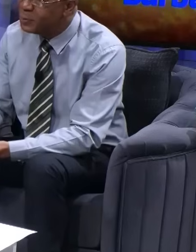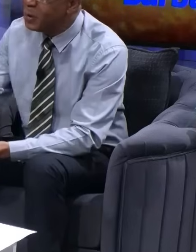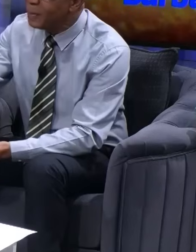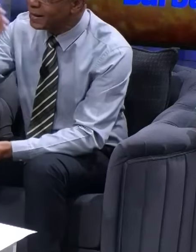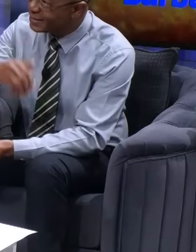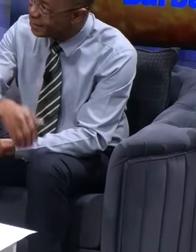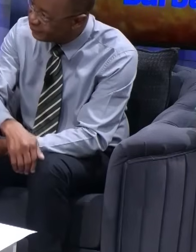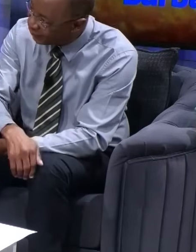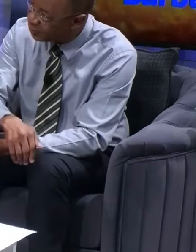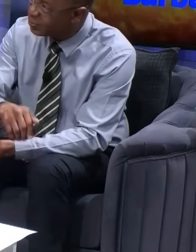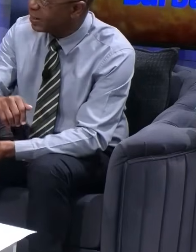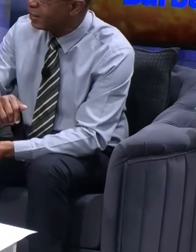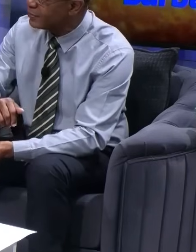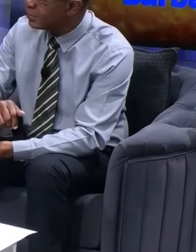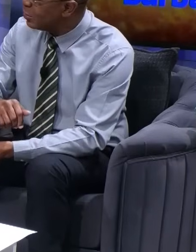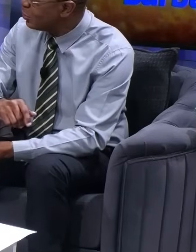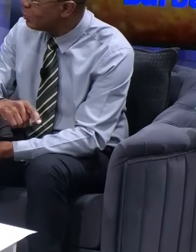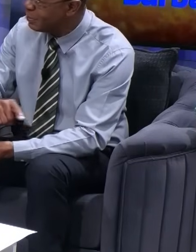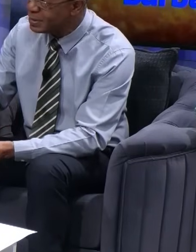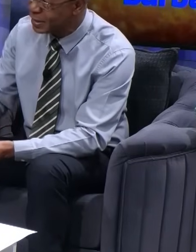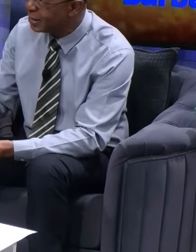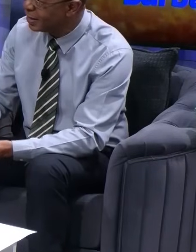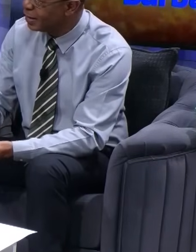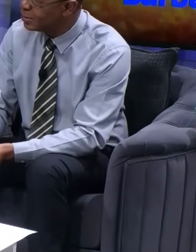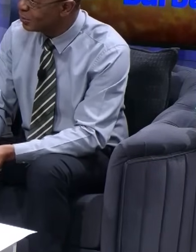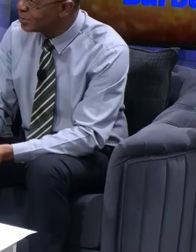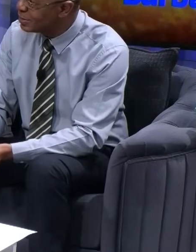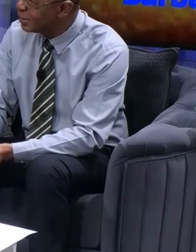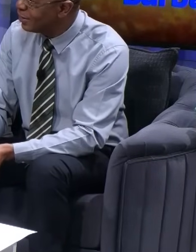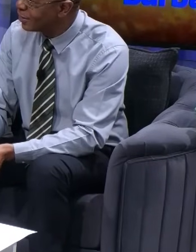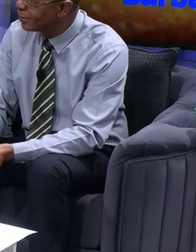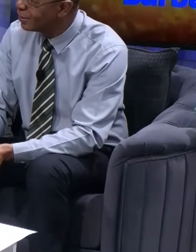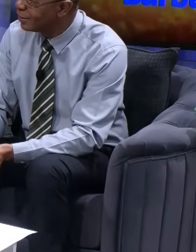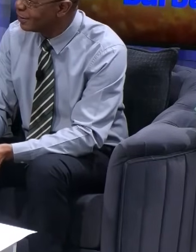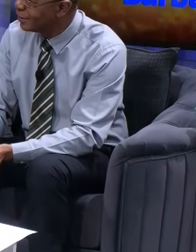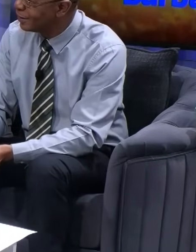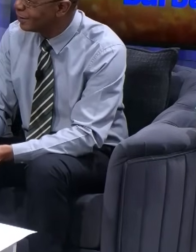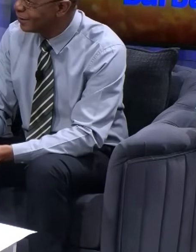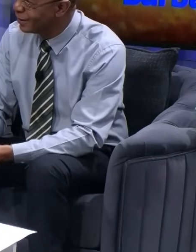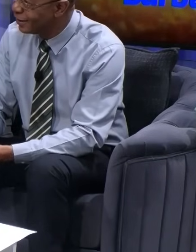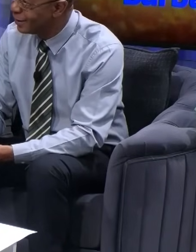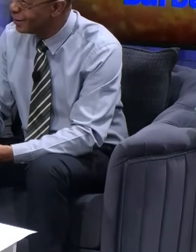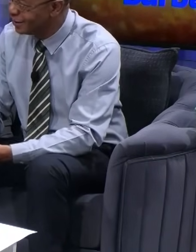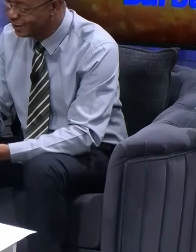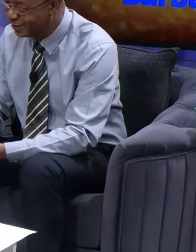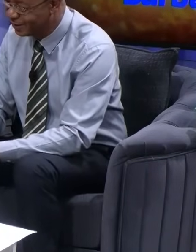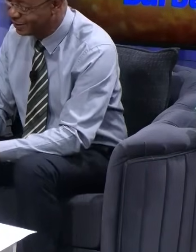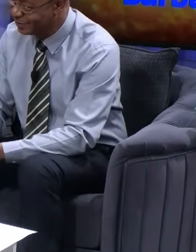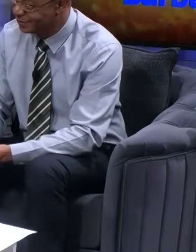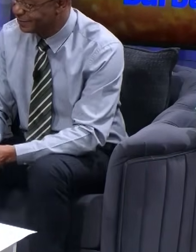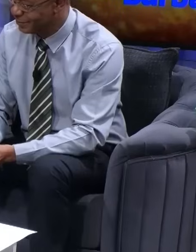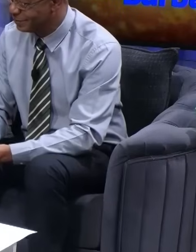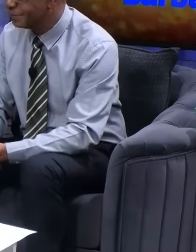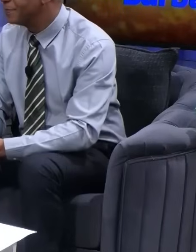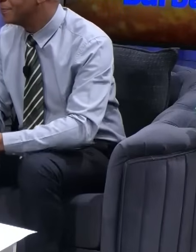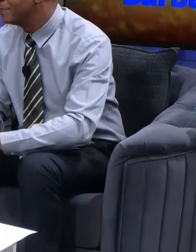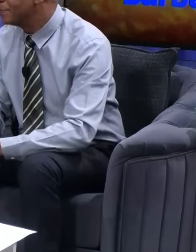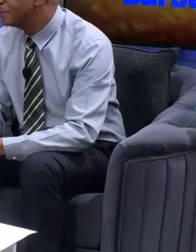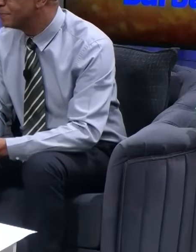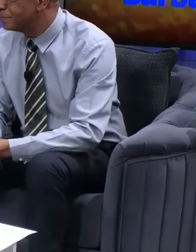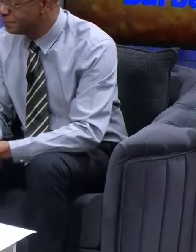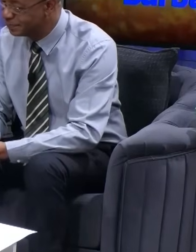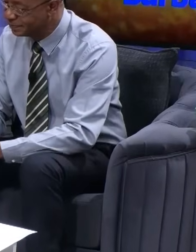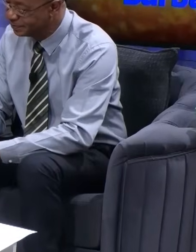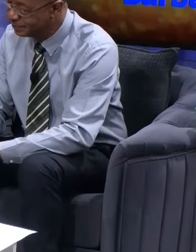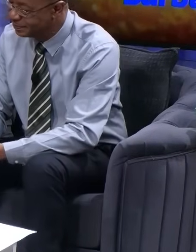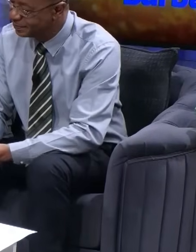And then Pakistan follows right after. So you're busy this whole season long. Yes, I guess obviously Pakistan were looking to have their revenge against us,